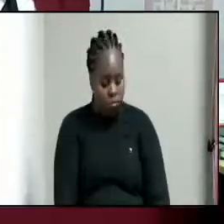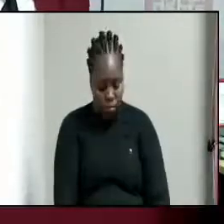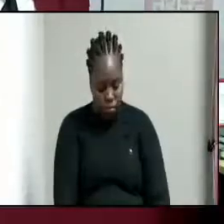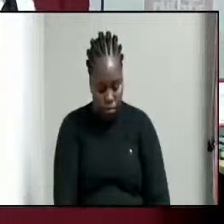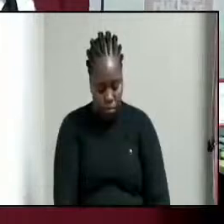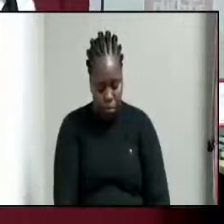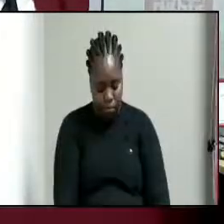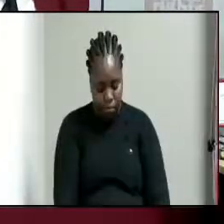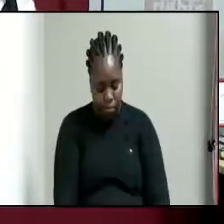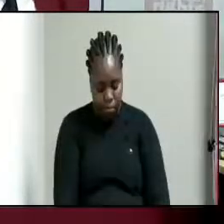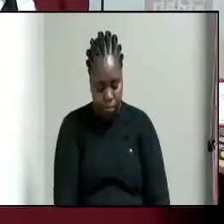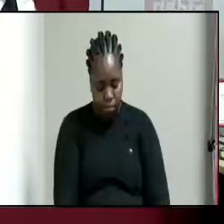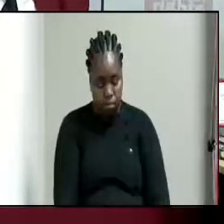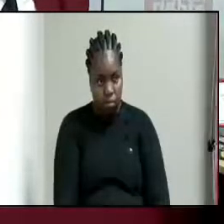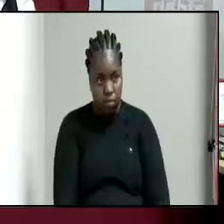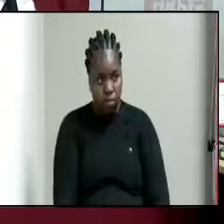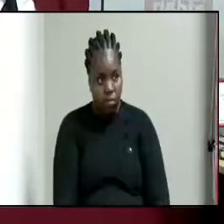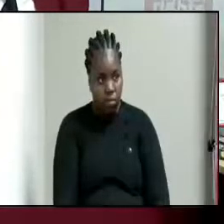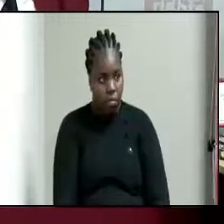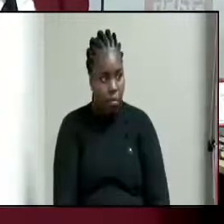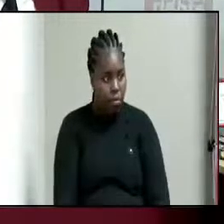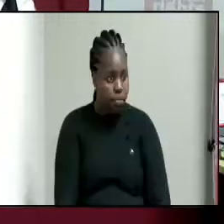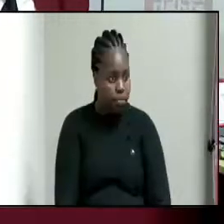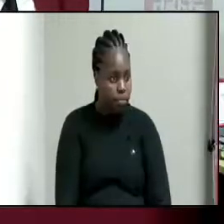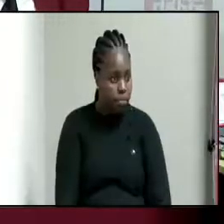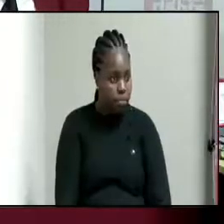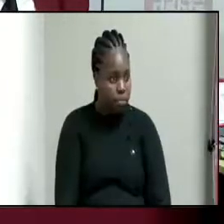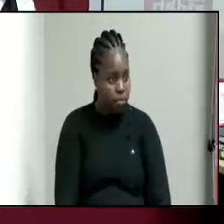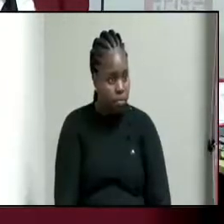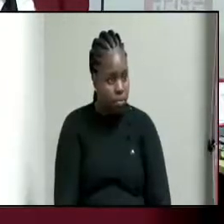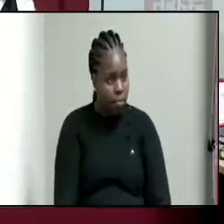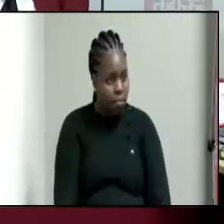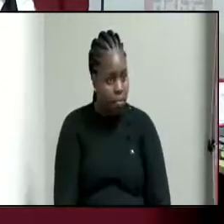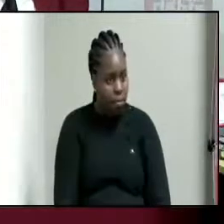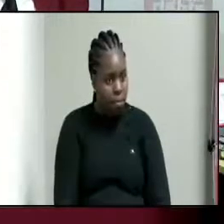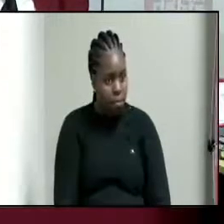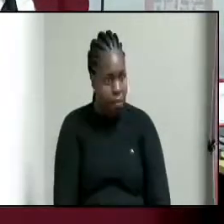joining us in person, and then there's a colleague online.